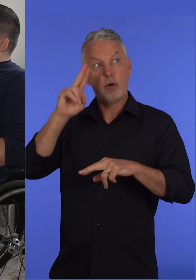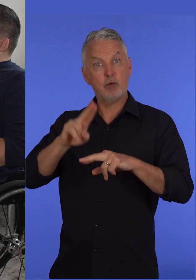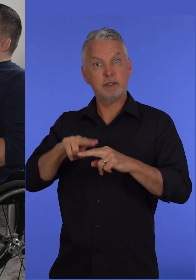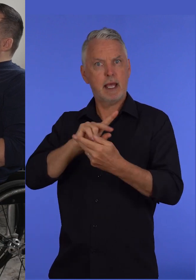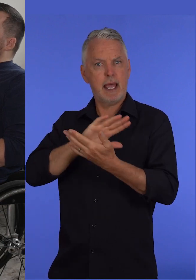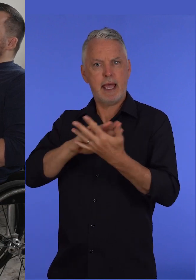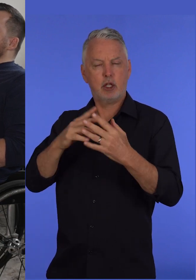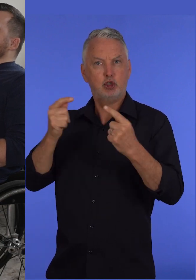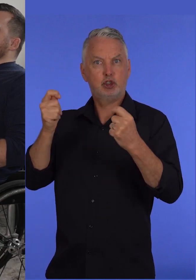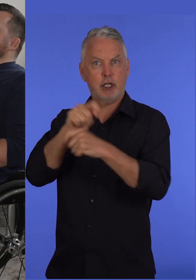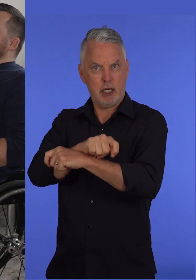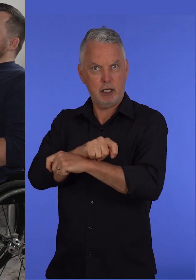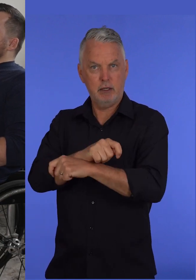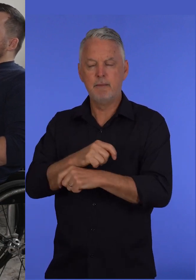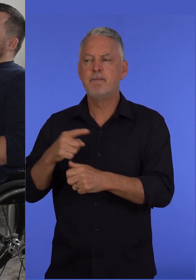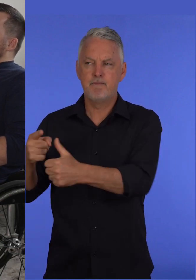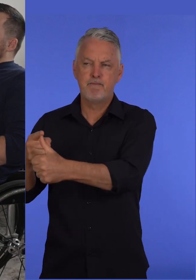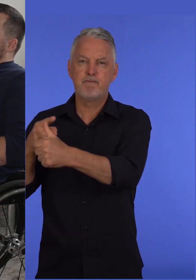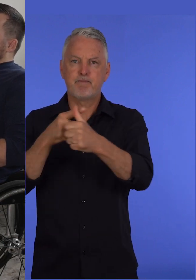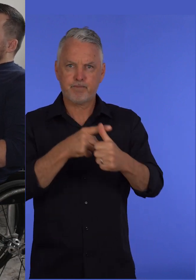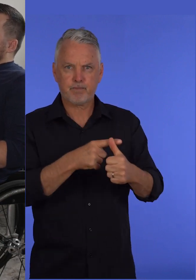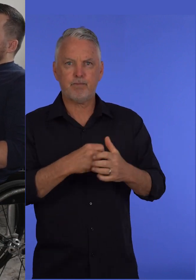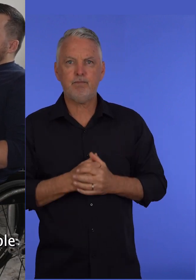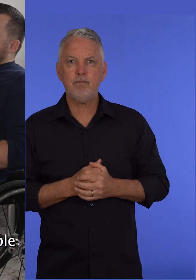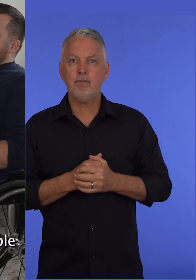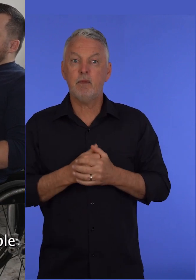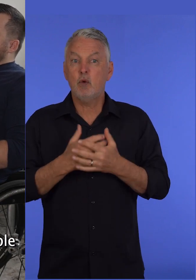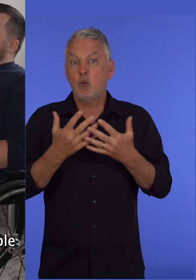can that help? Well, that changes it from a